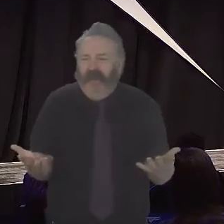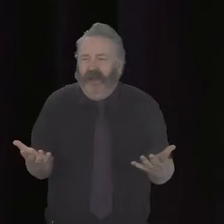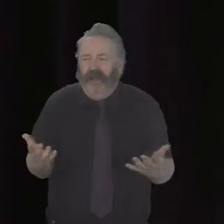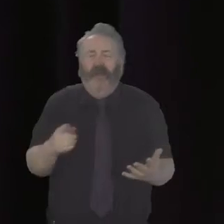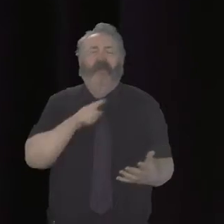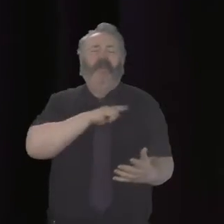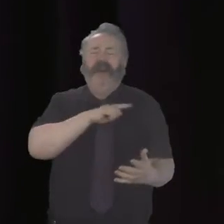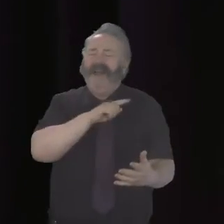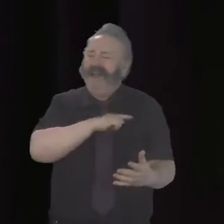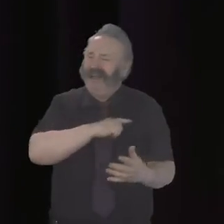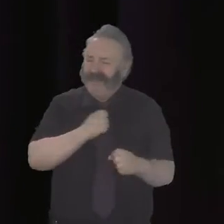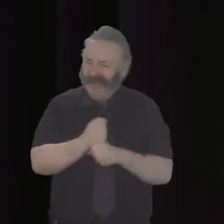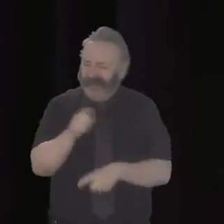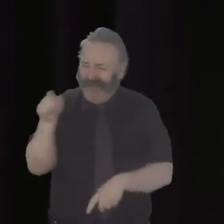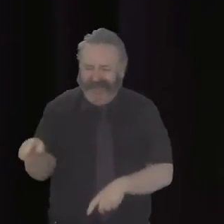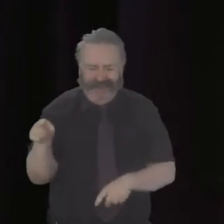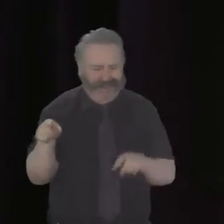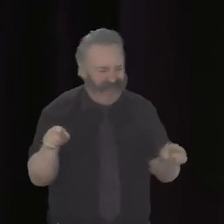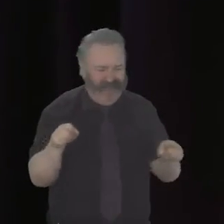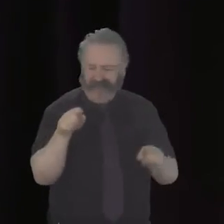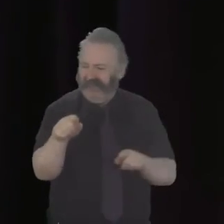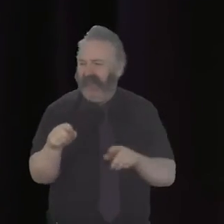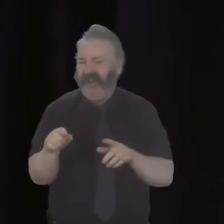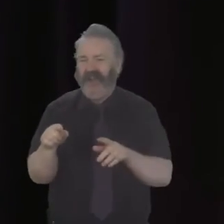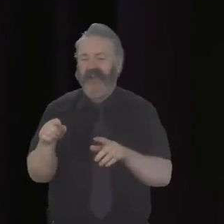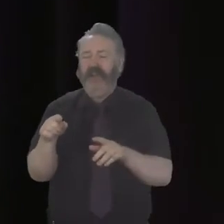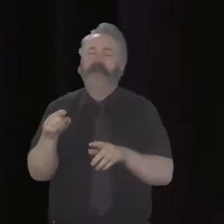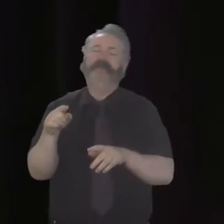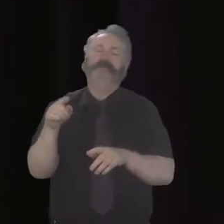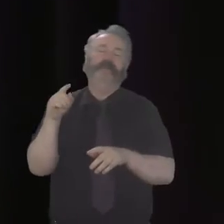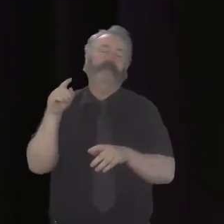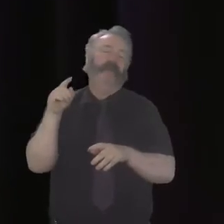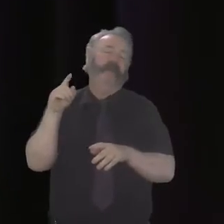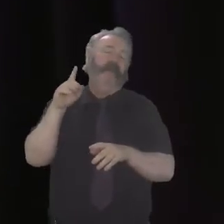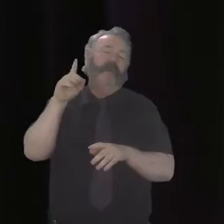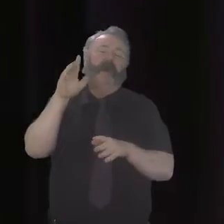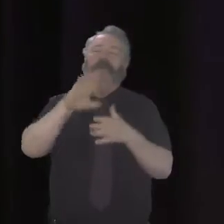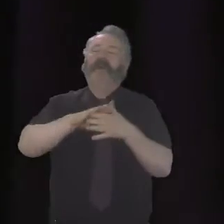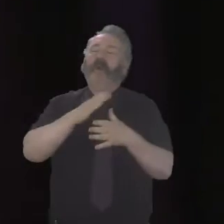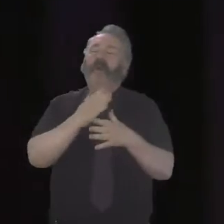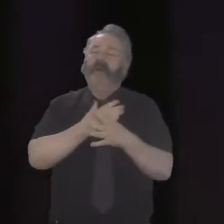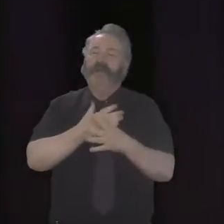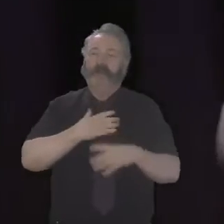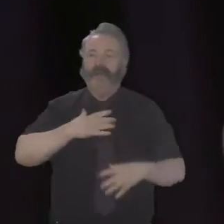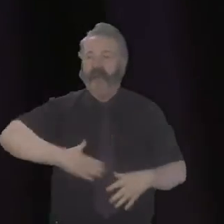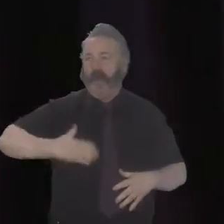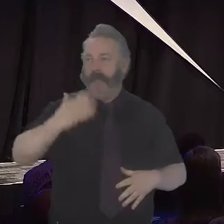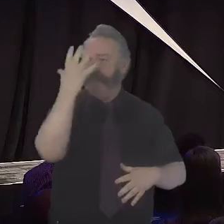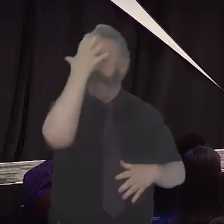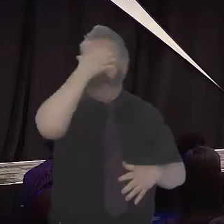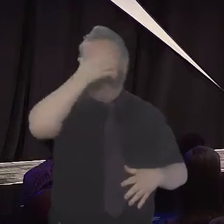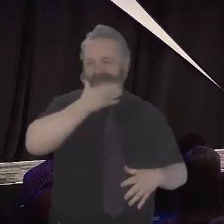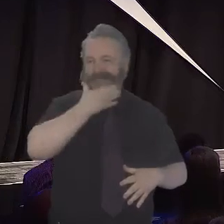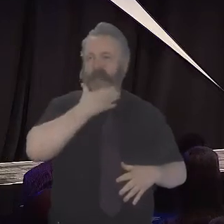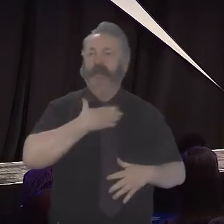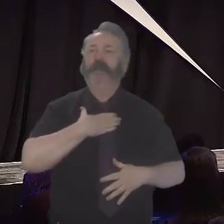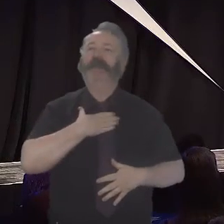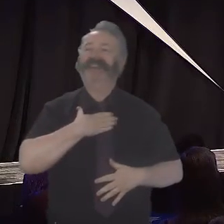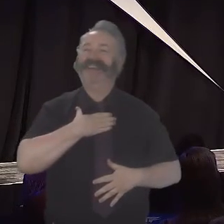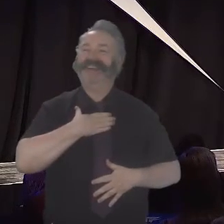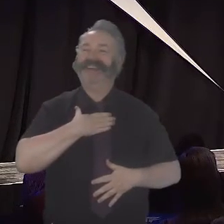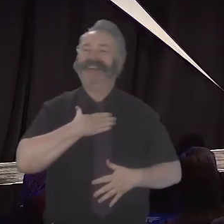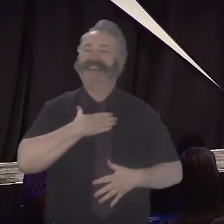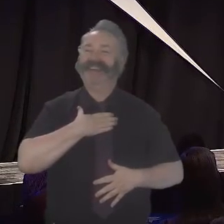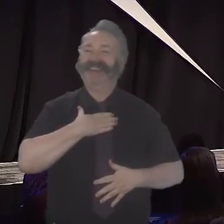we do it because we want to look good because we want to wear that mask because we want people to think we're doing great because